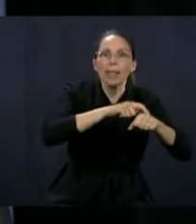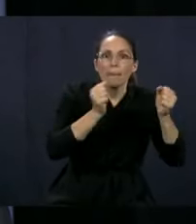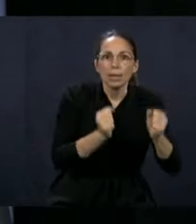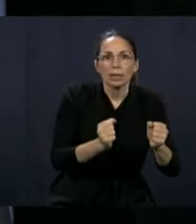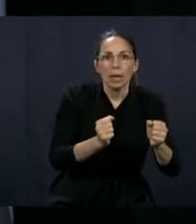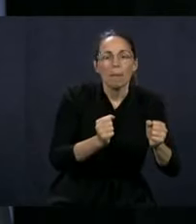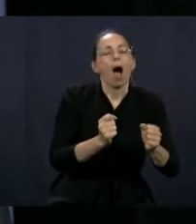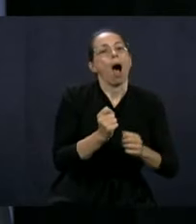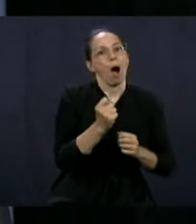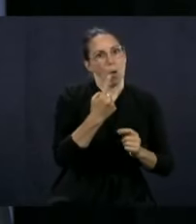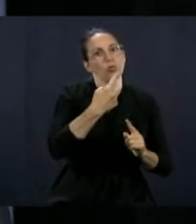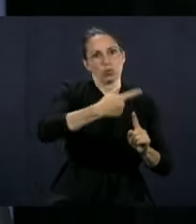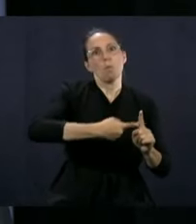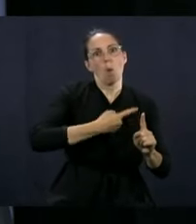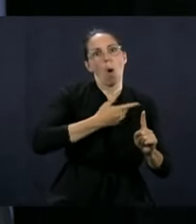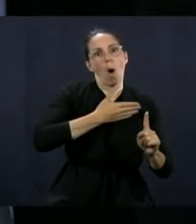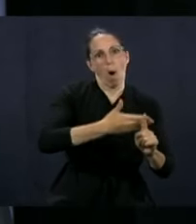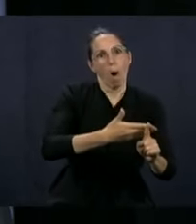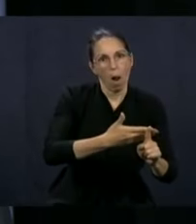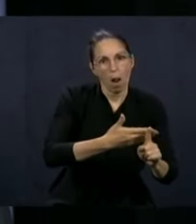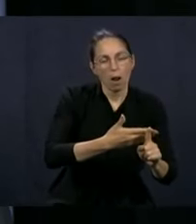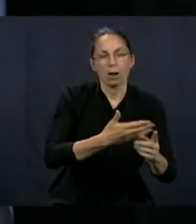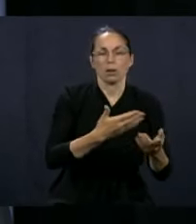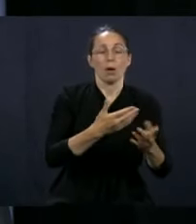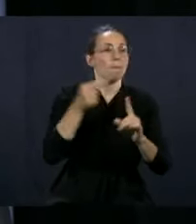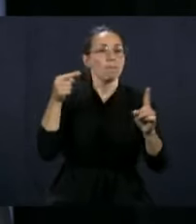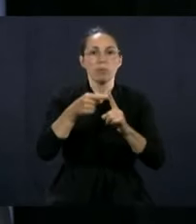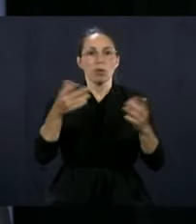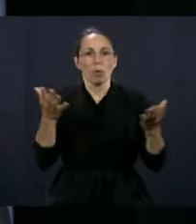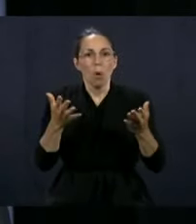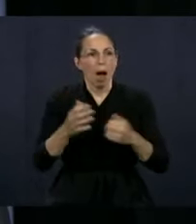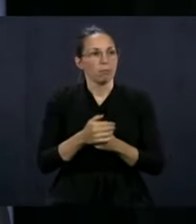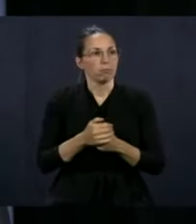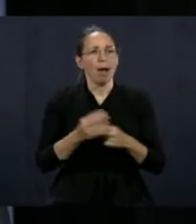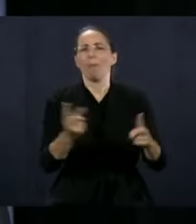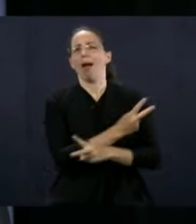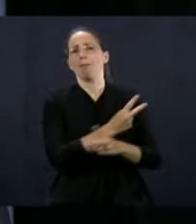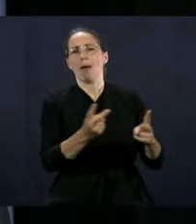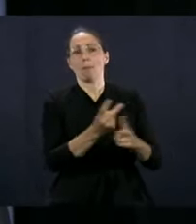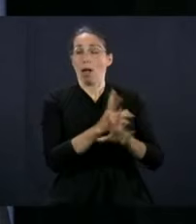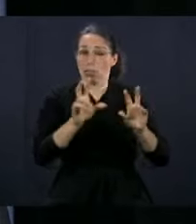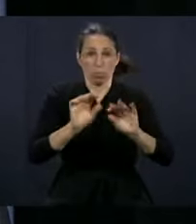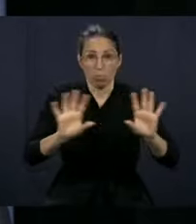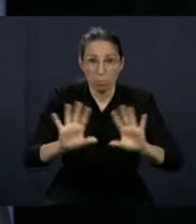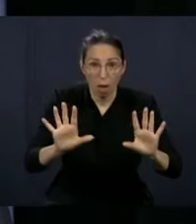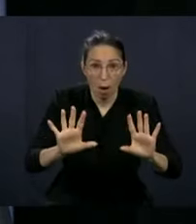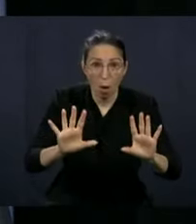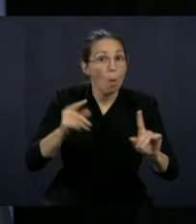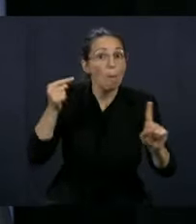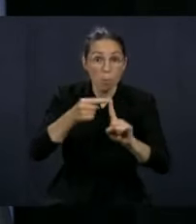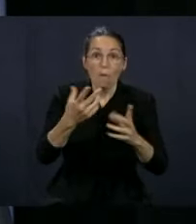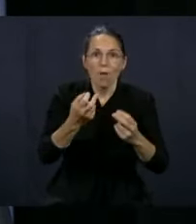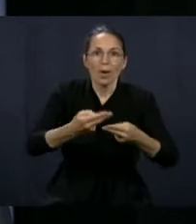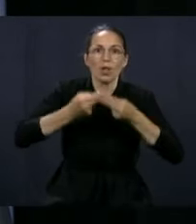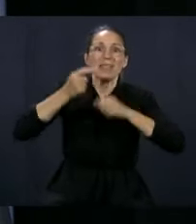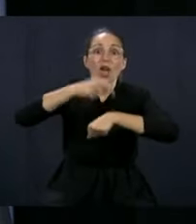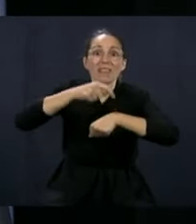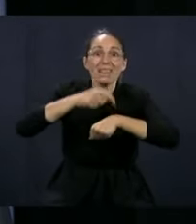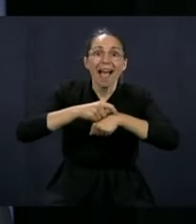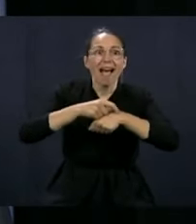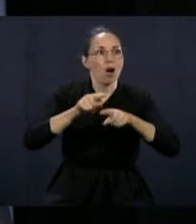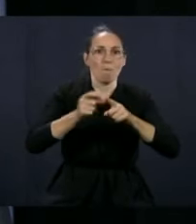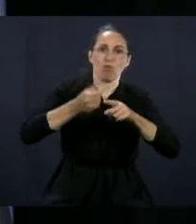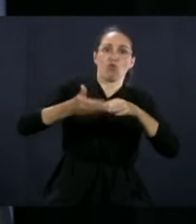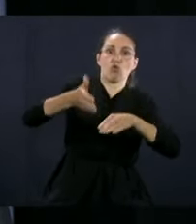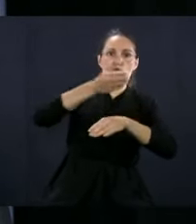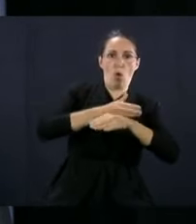The idea is not to reduce the requirements. The idea is to reduce the delays, to save on some of those